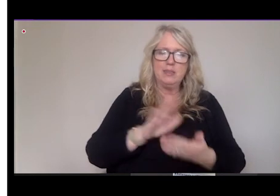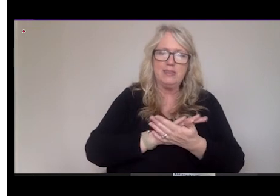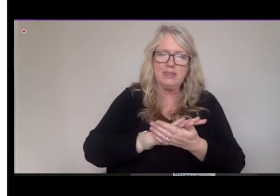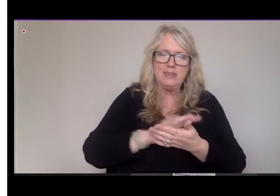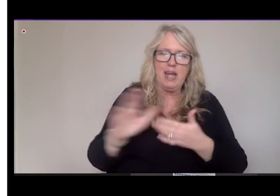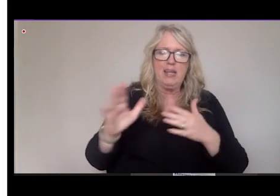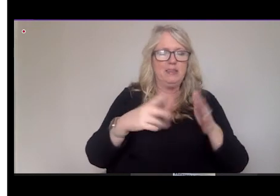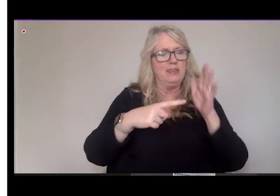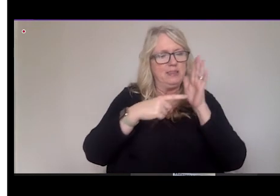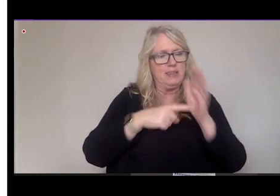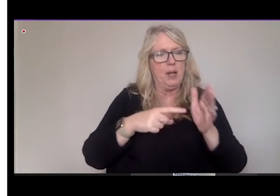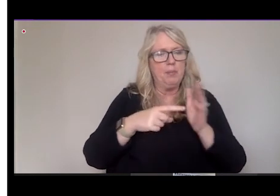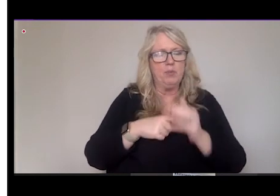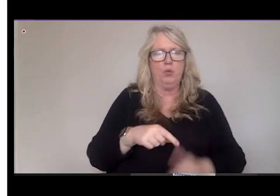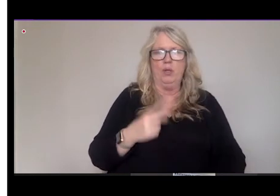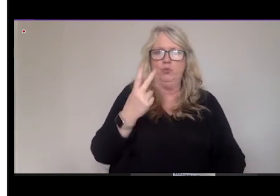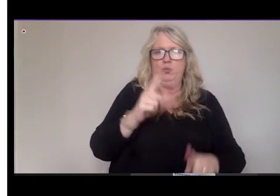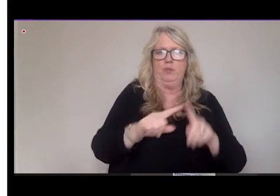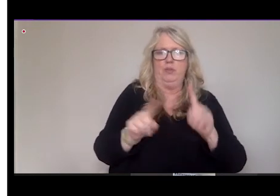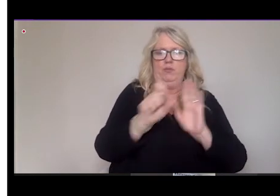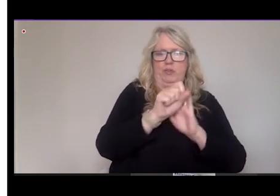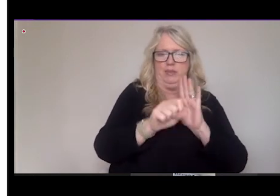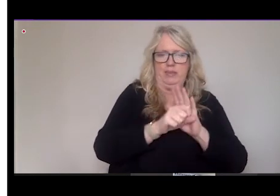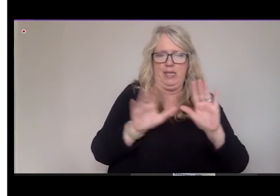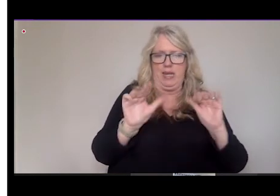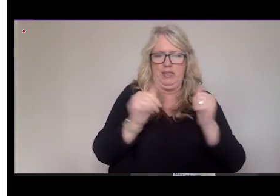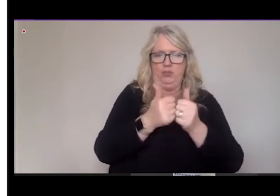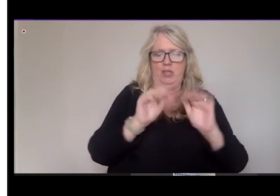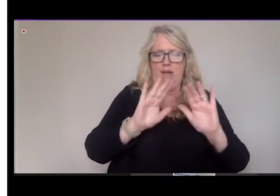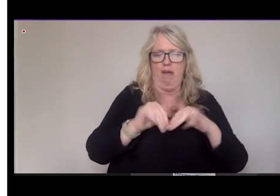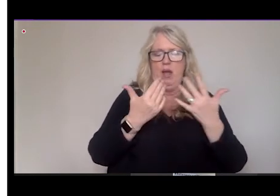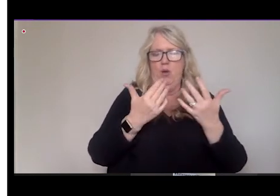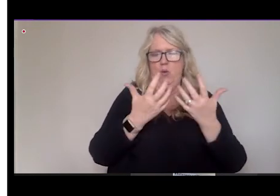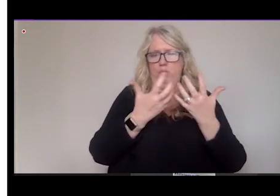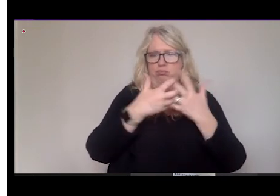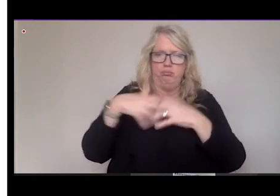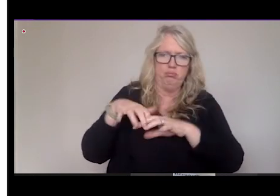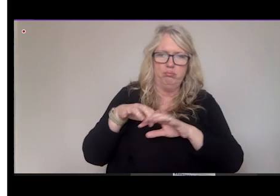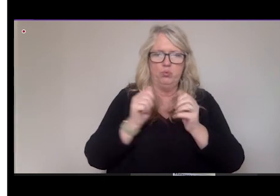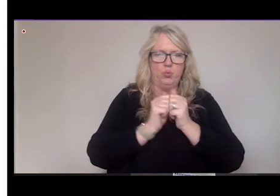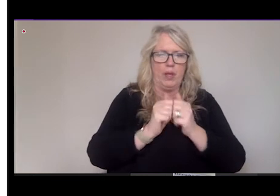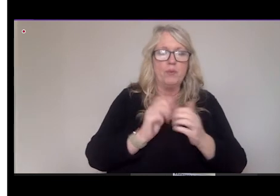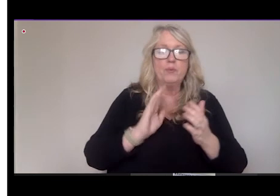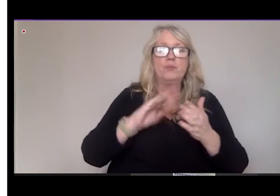was a really a nice example of two state agencies working together.